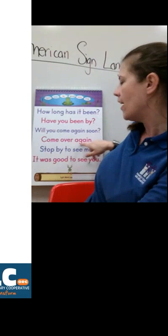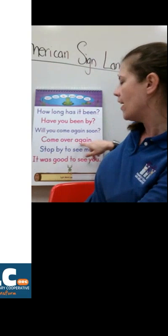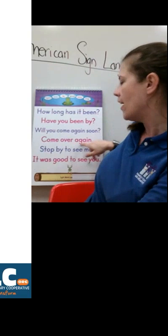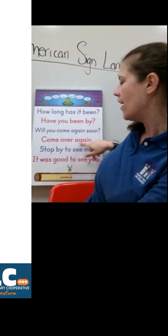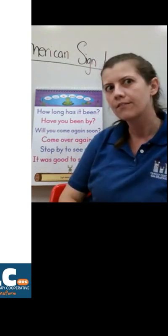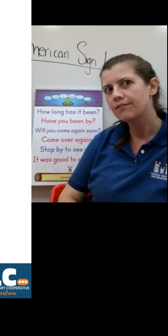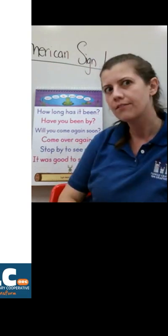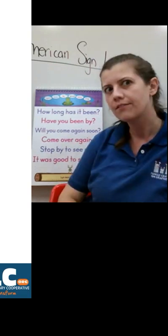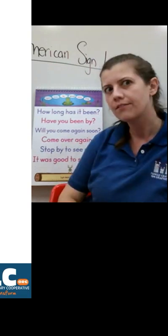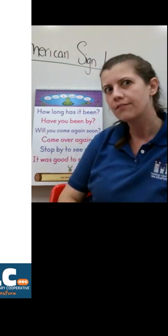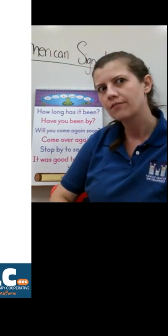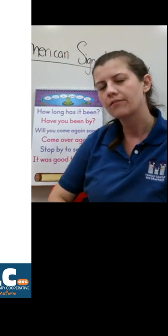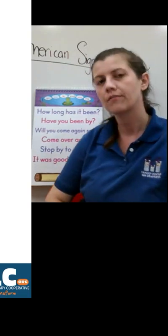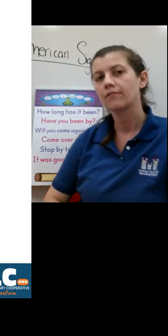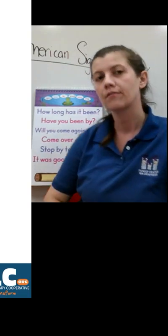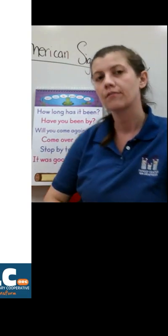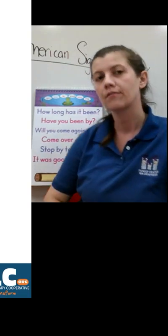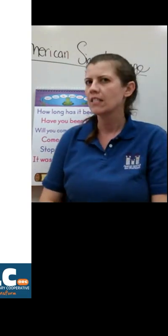over again.